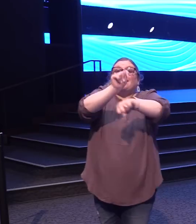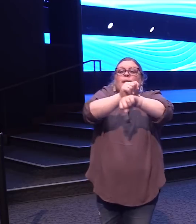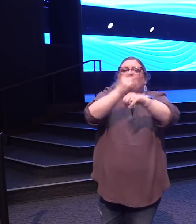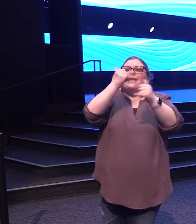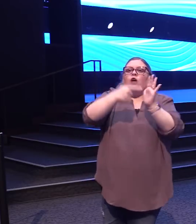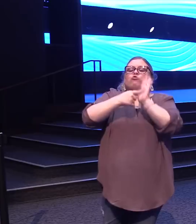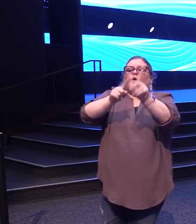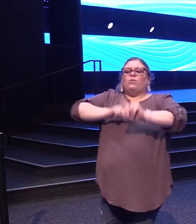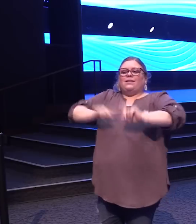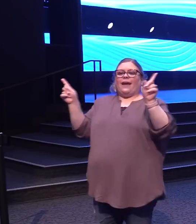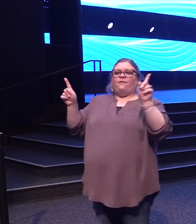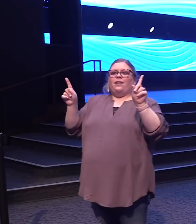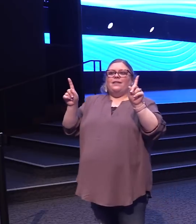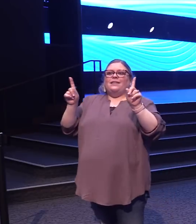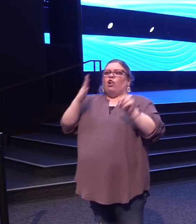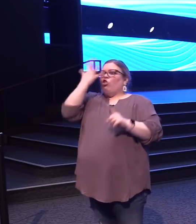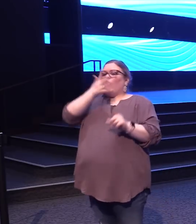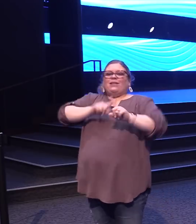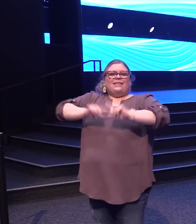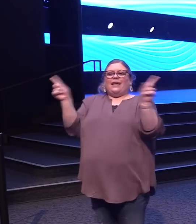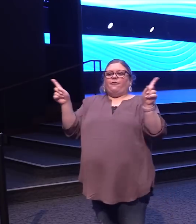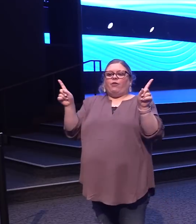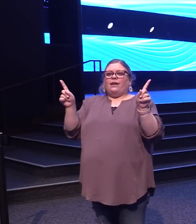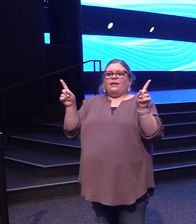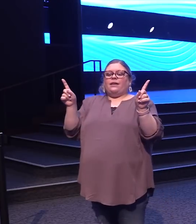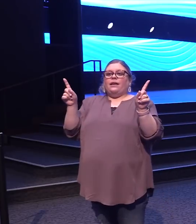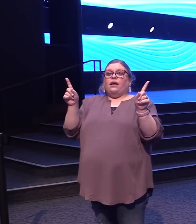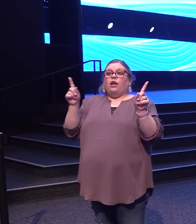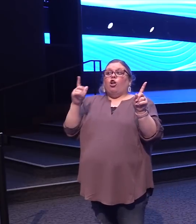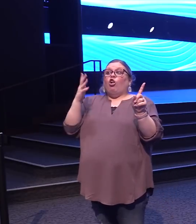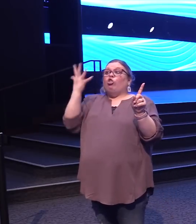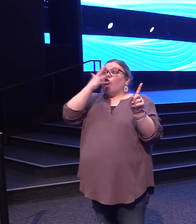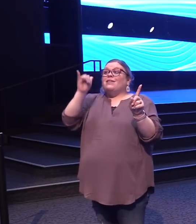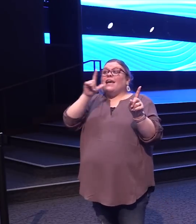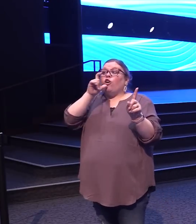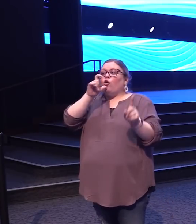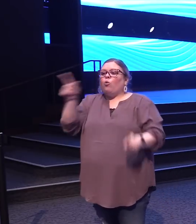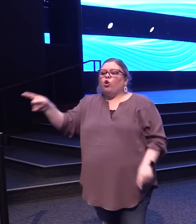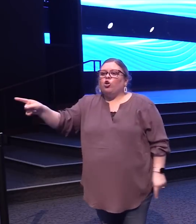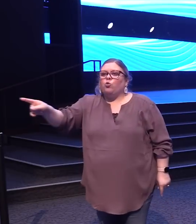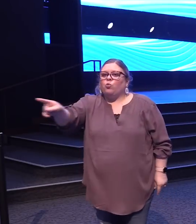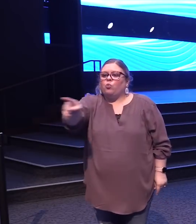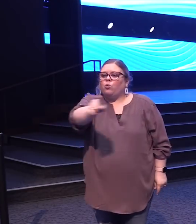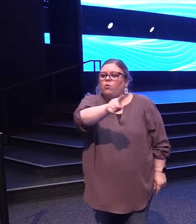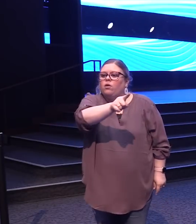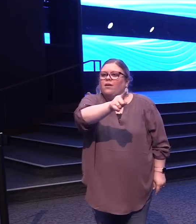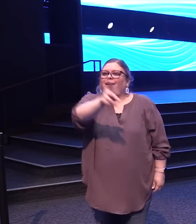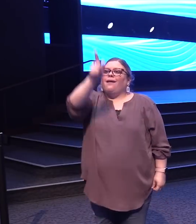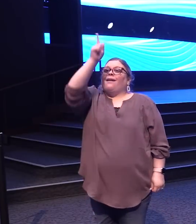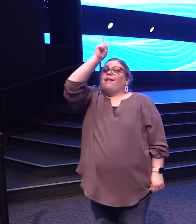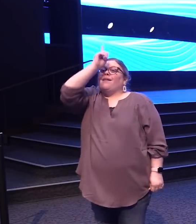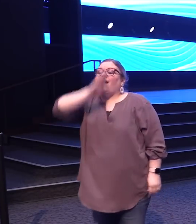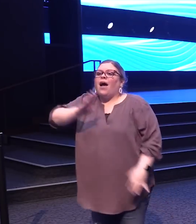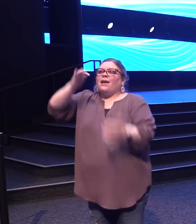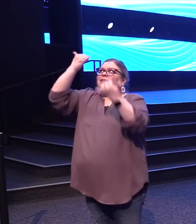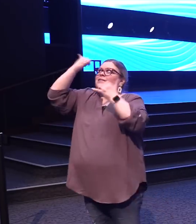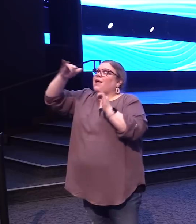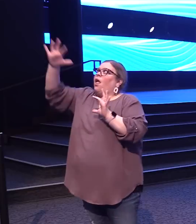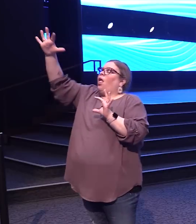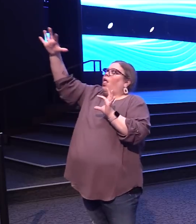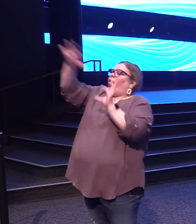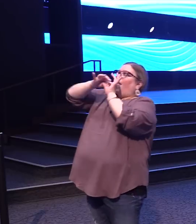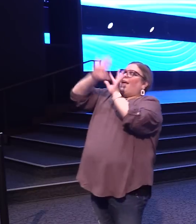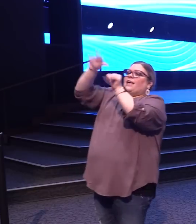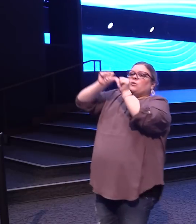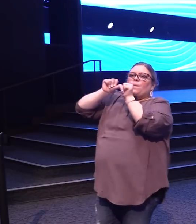different face and a different shape. It comes in the shape of you. God has still attached his